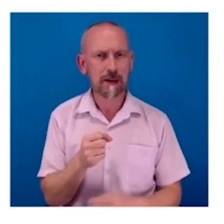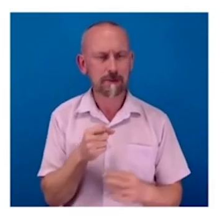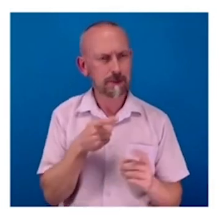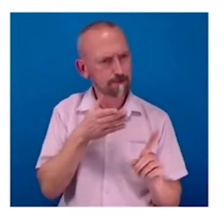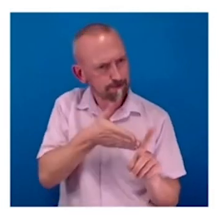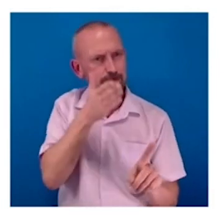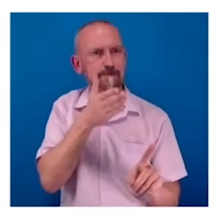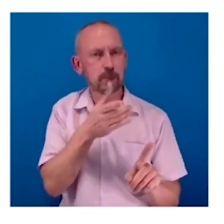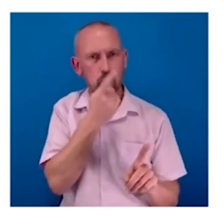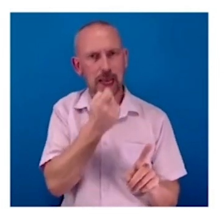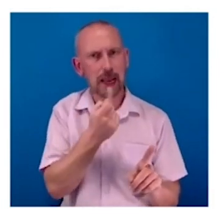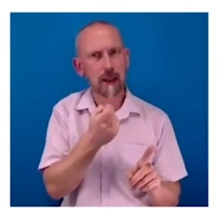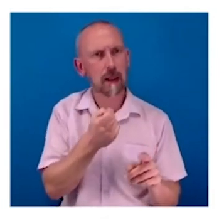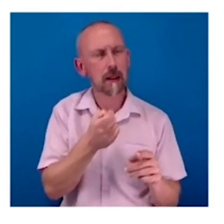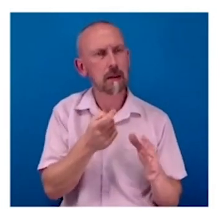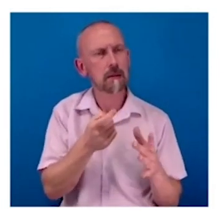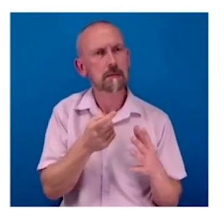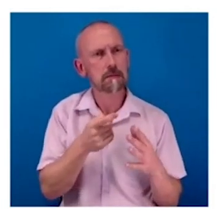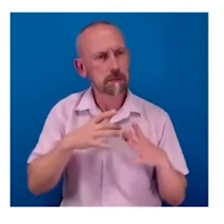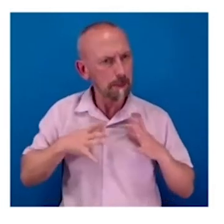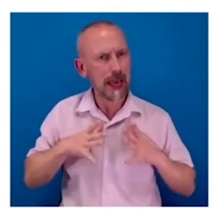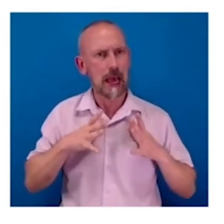in the US, I would say. Yeah.